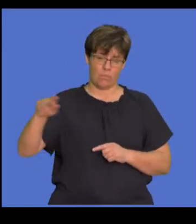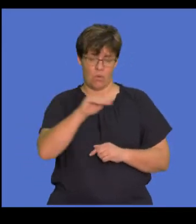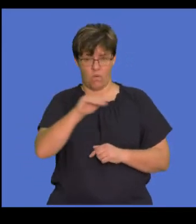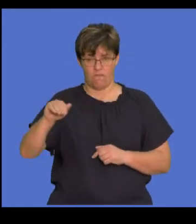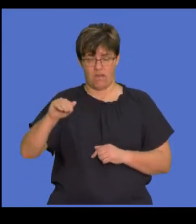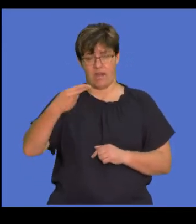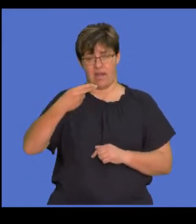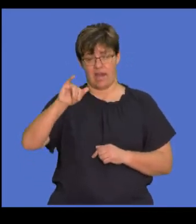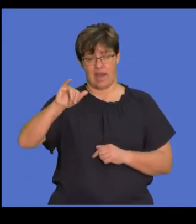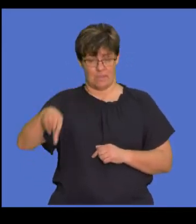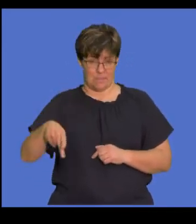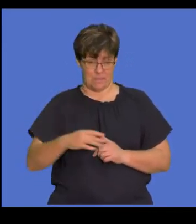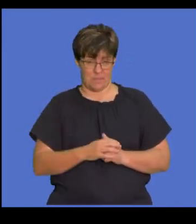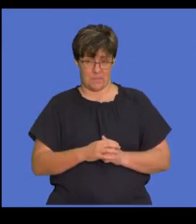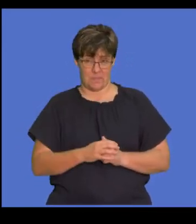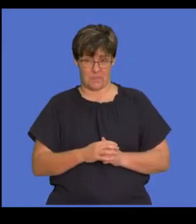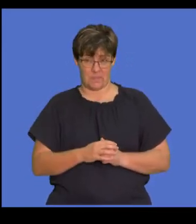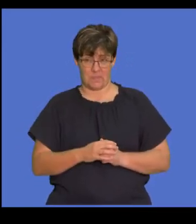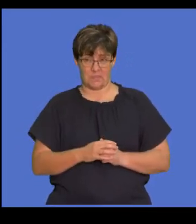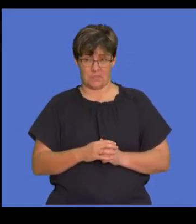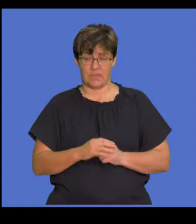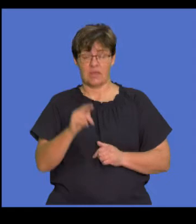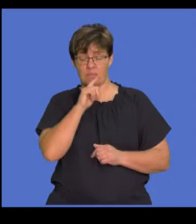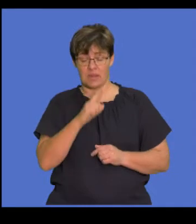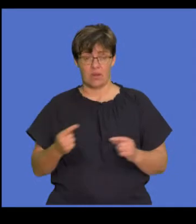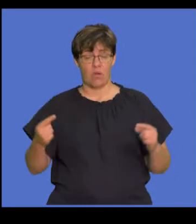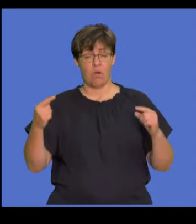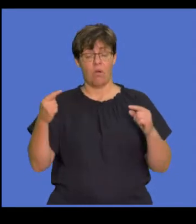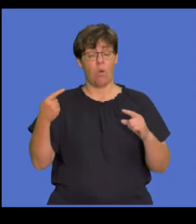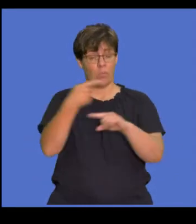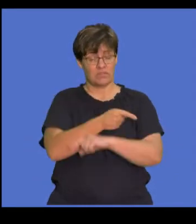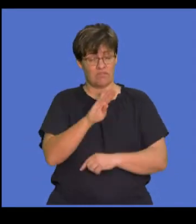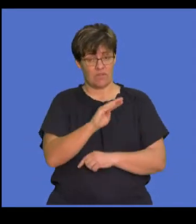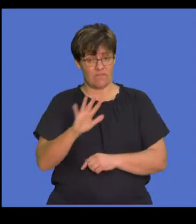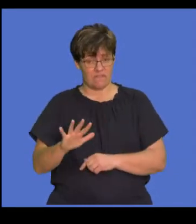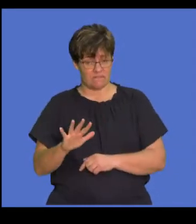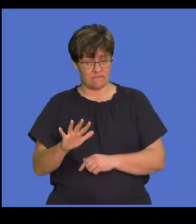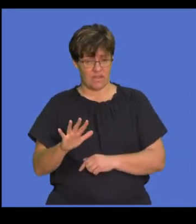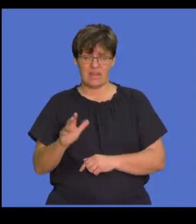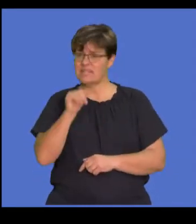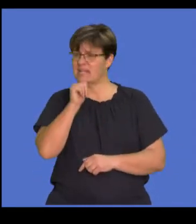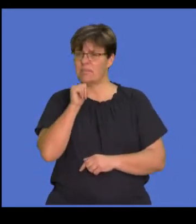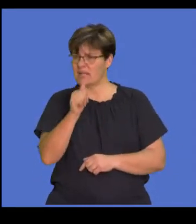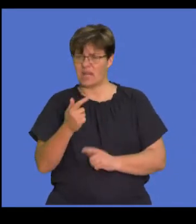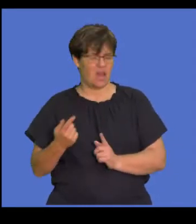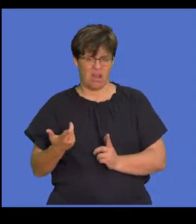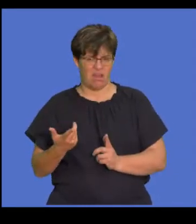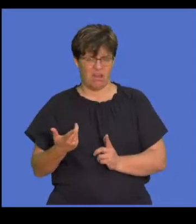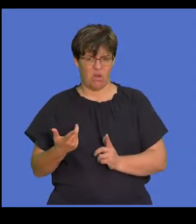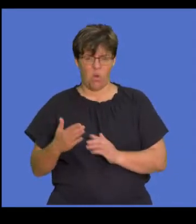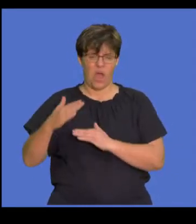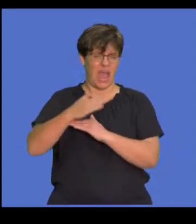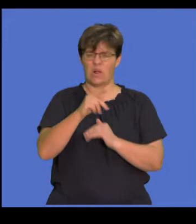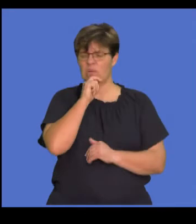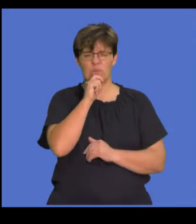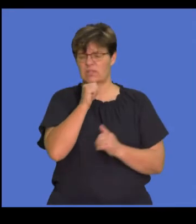sine is all about. And it means that the opposite to 45, it doesn't matter which direction or which angle we